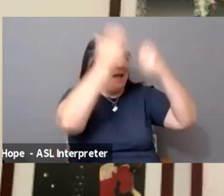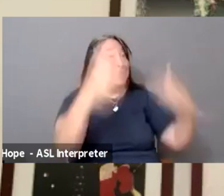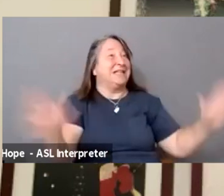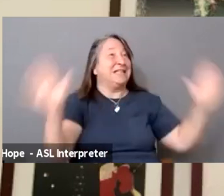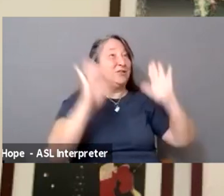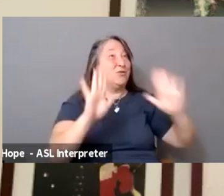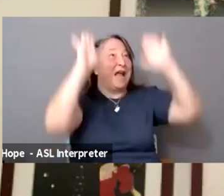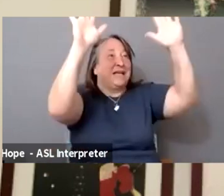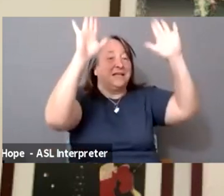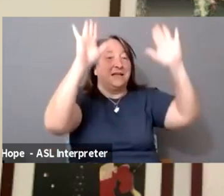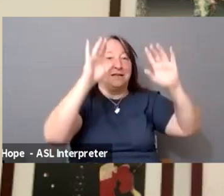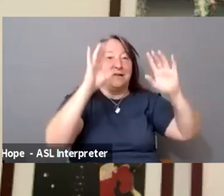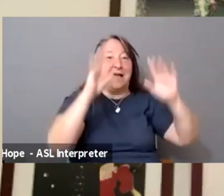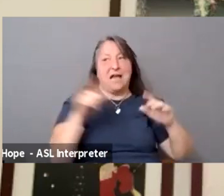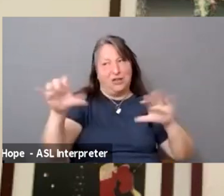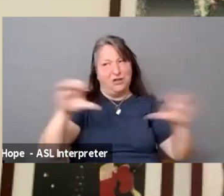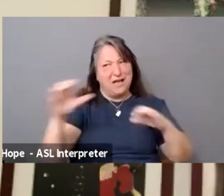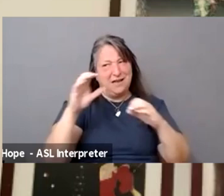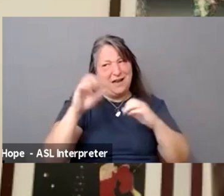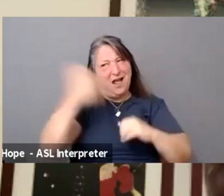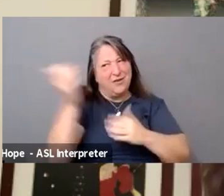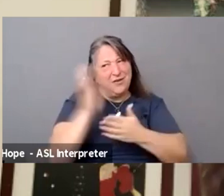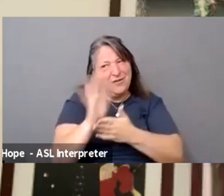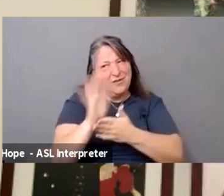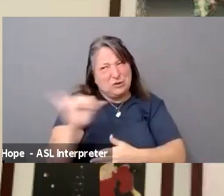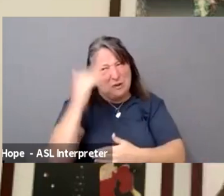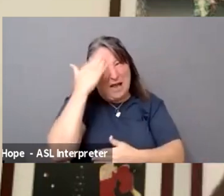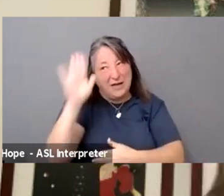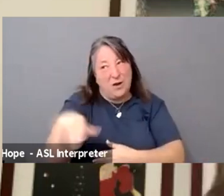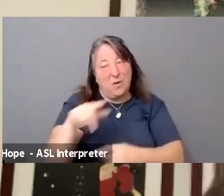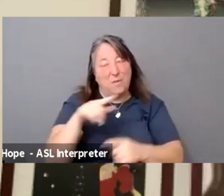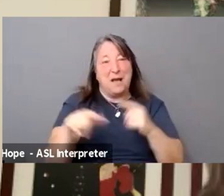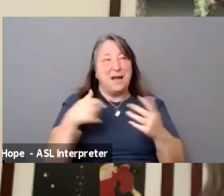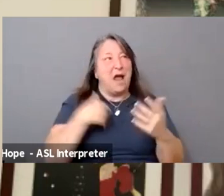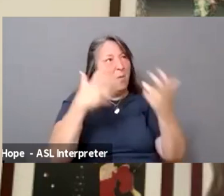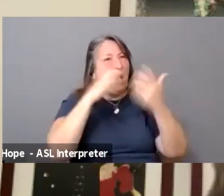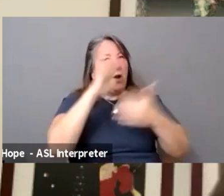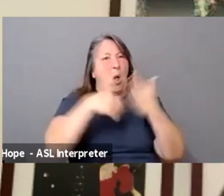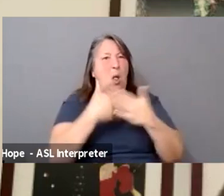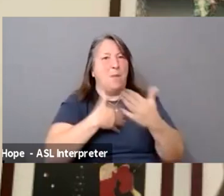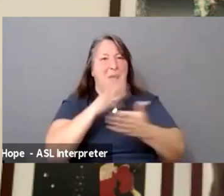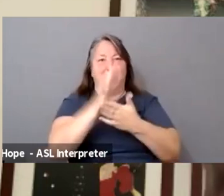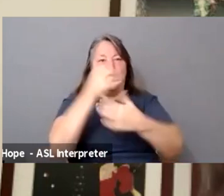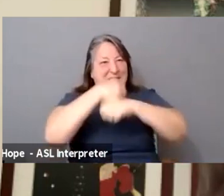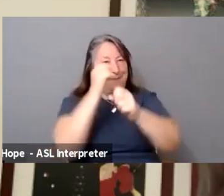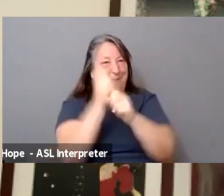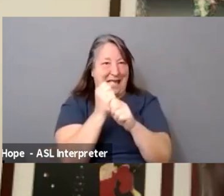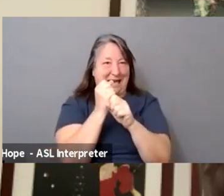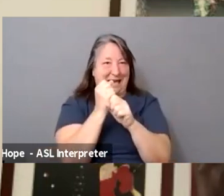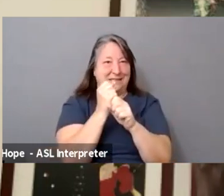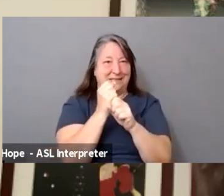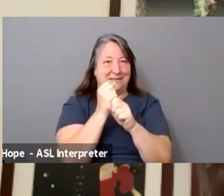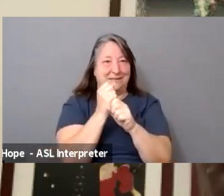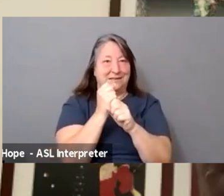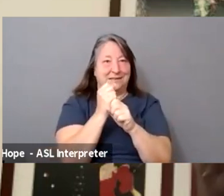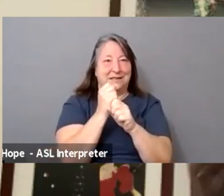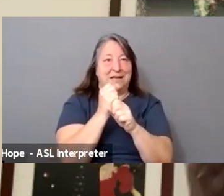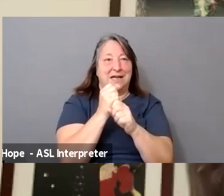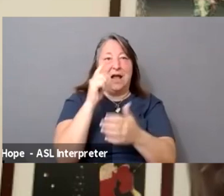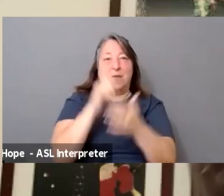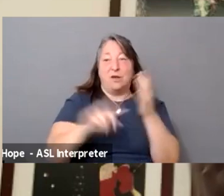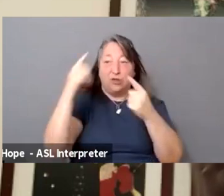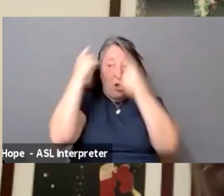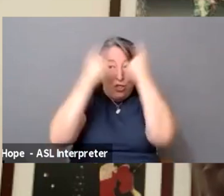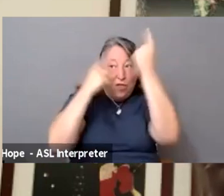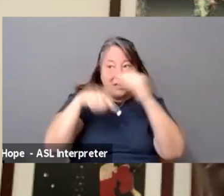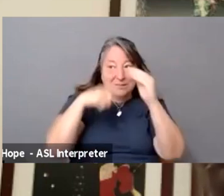know, and you've done more than one film, but I need to get all of my films made, and your thoughts on that. And then I do